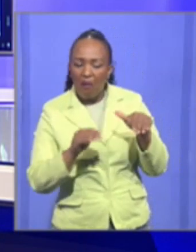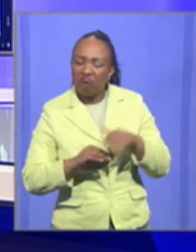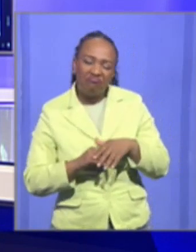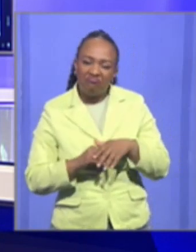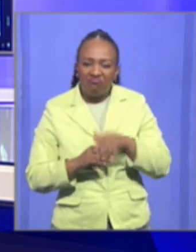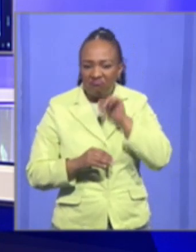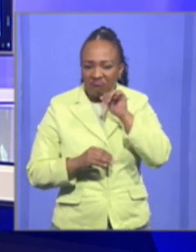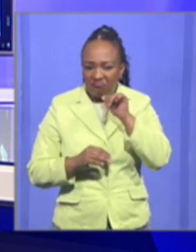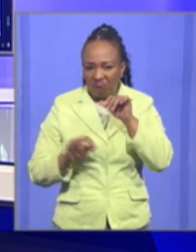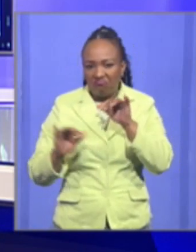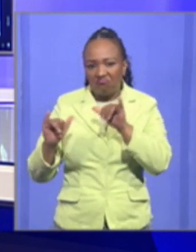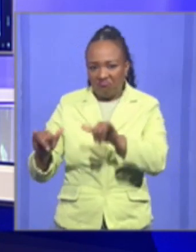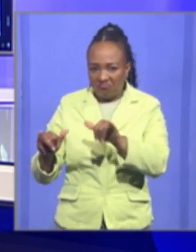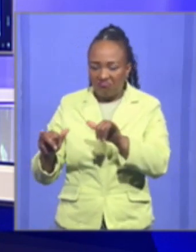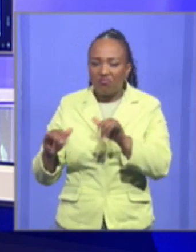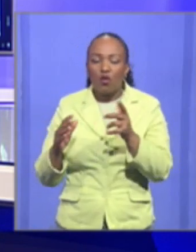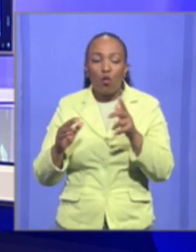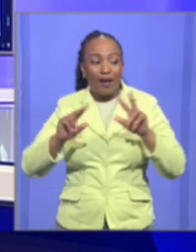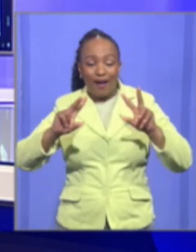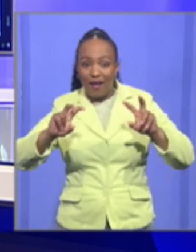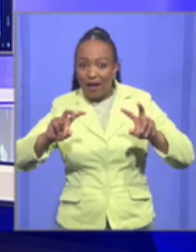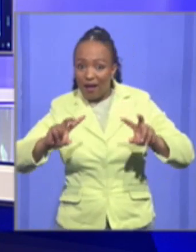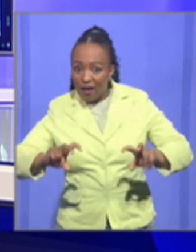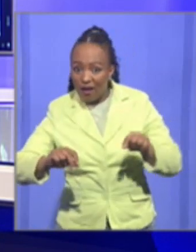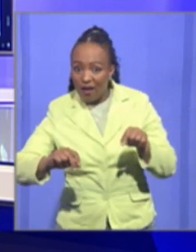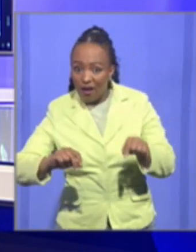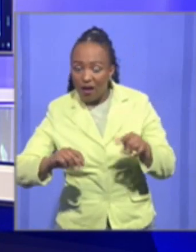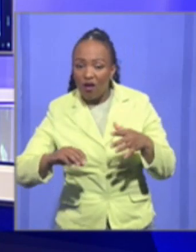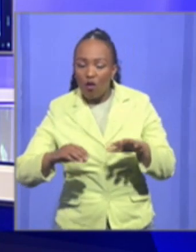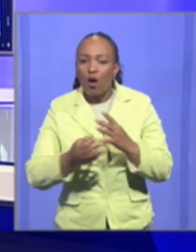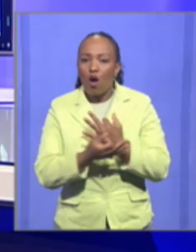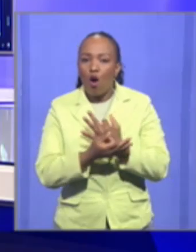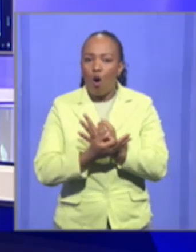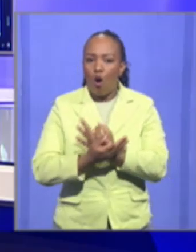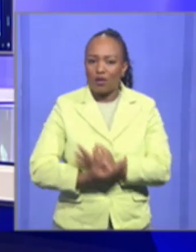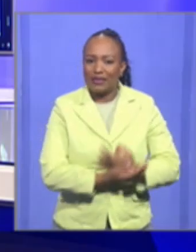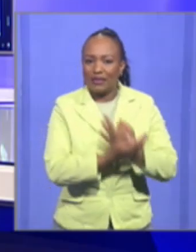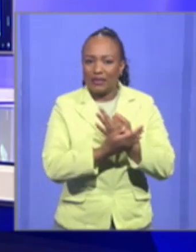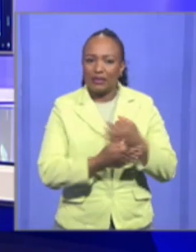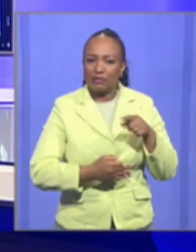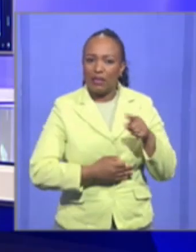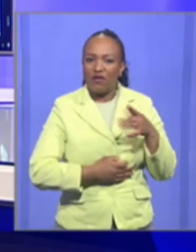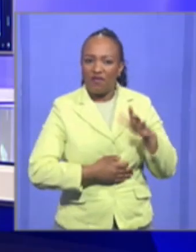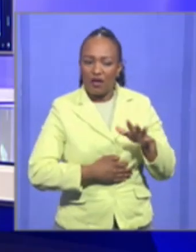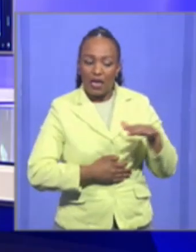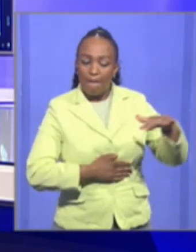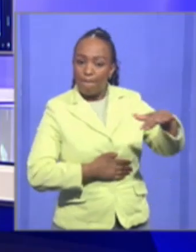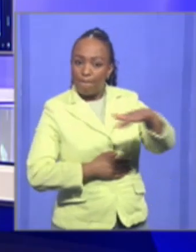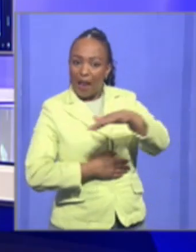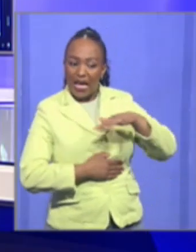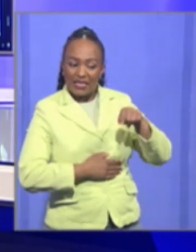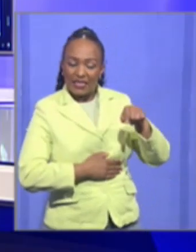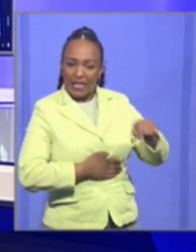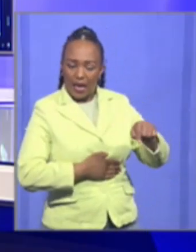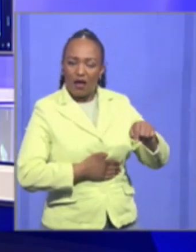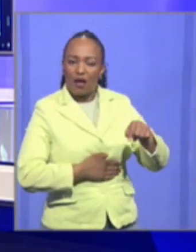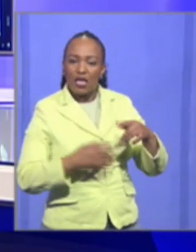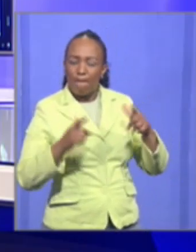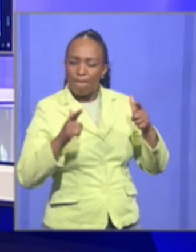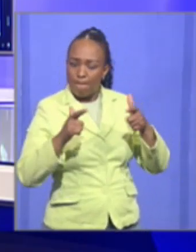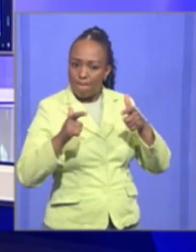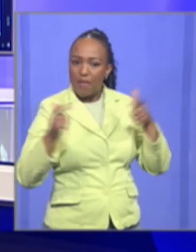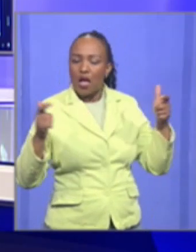ga dinyakišišo tšeo di tseneletšego ka lekala la di-Hawks mo go hlathilego gore lefelo leo e ka ba e le le